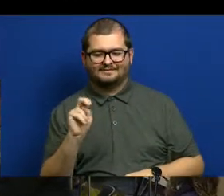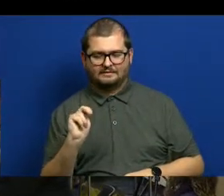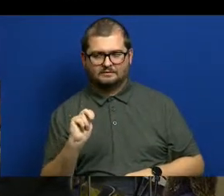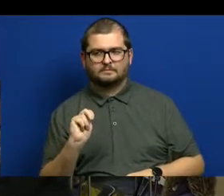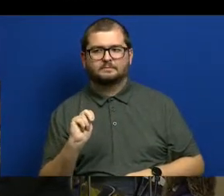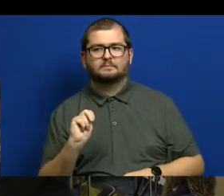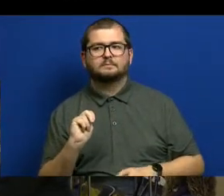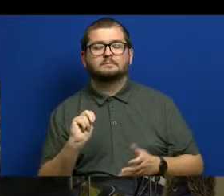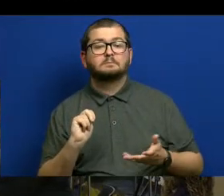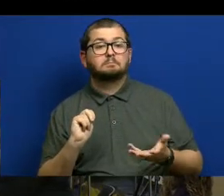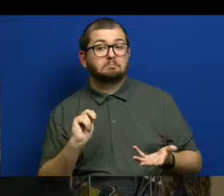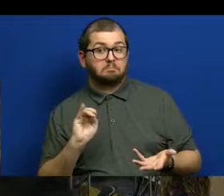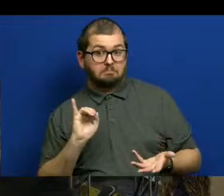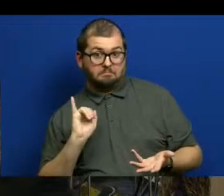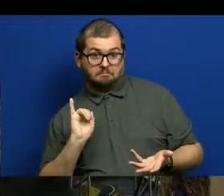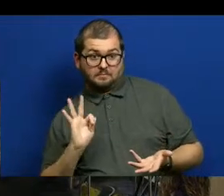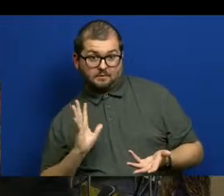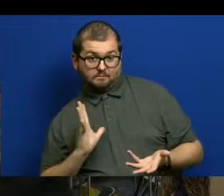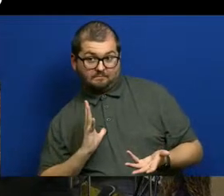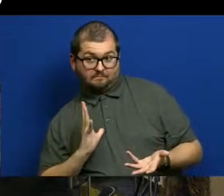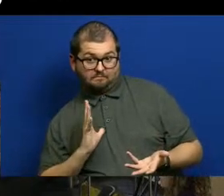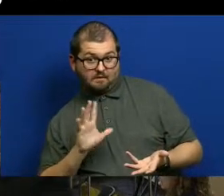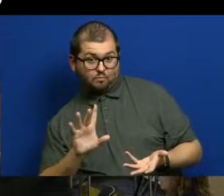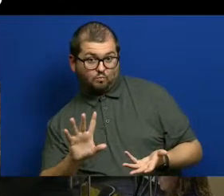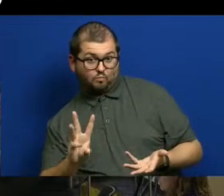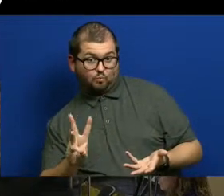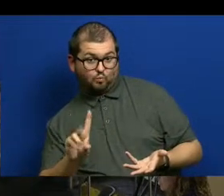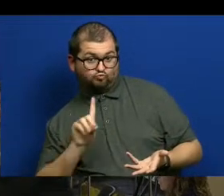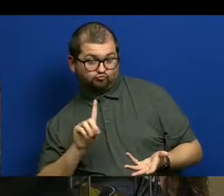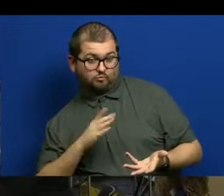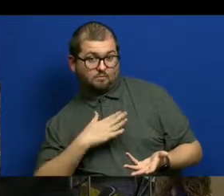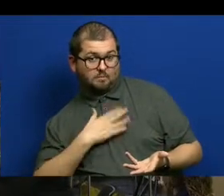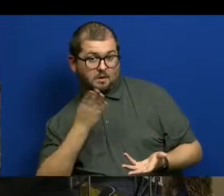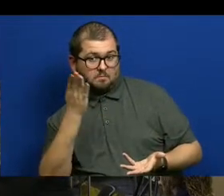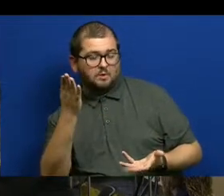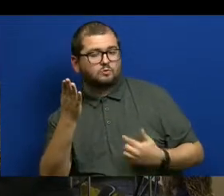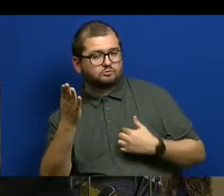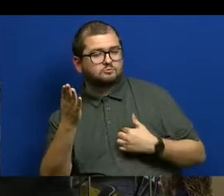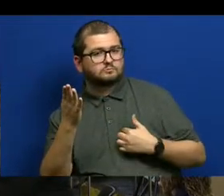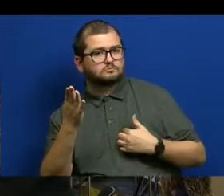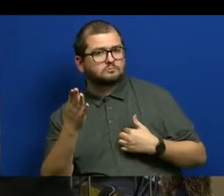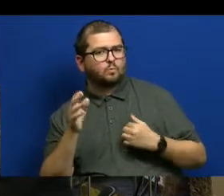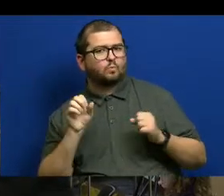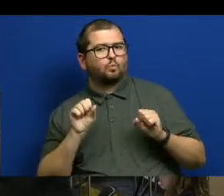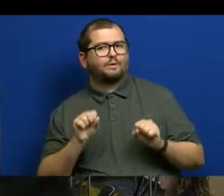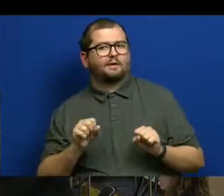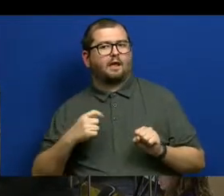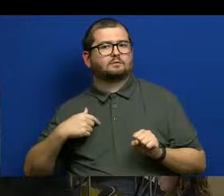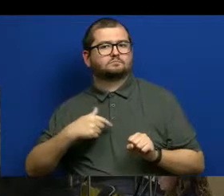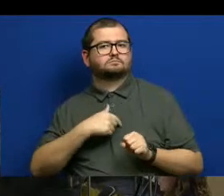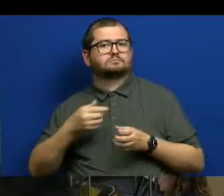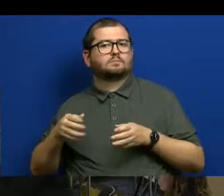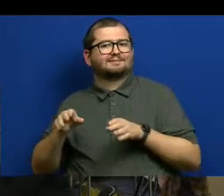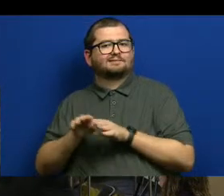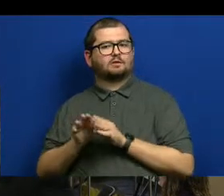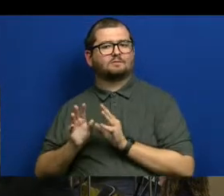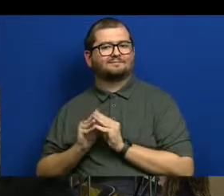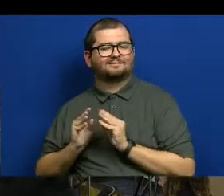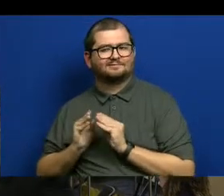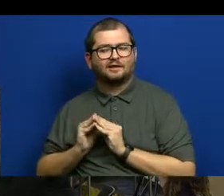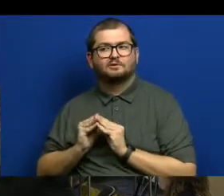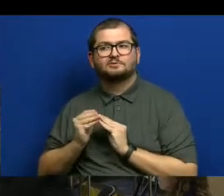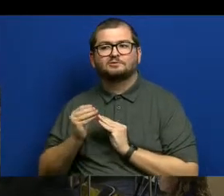If it's okay for me to withdraw my motion, we can go into executive session to answer